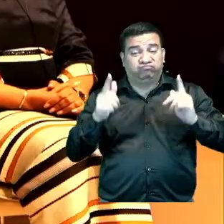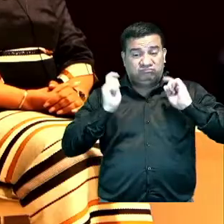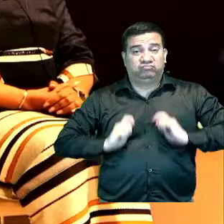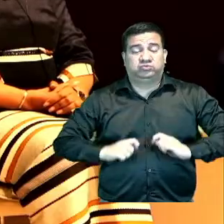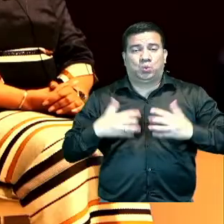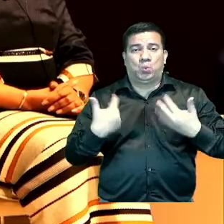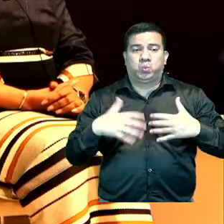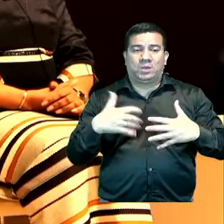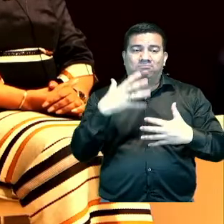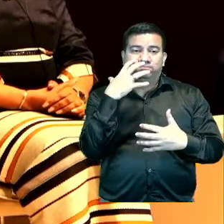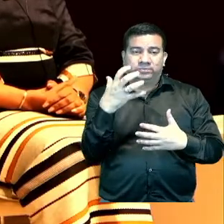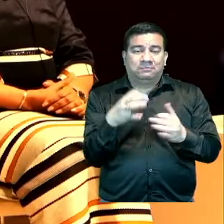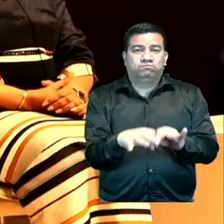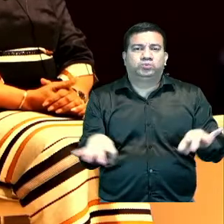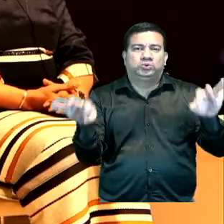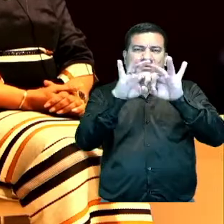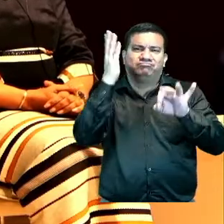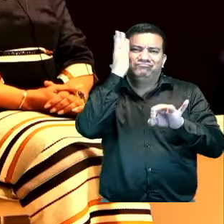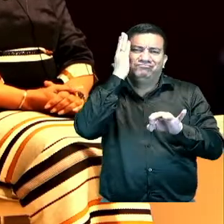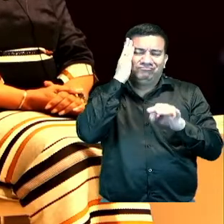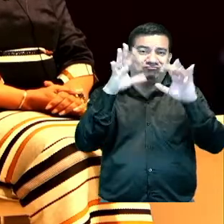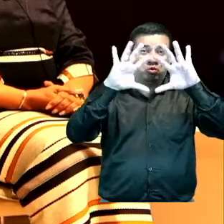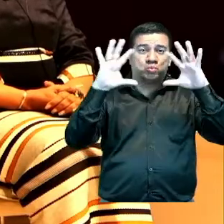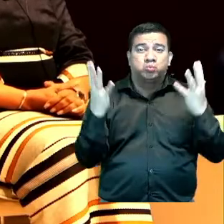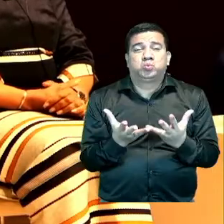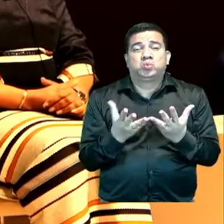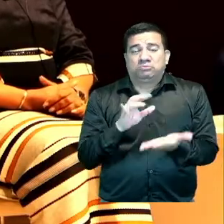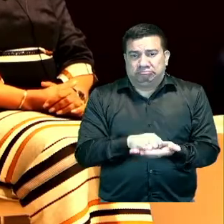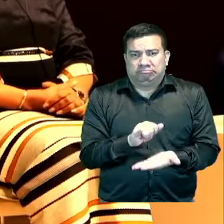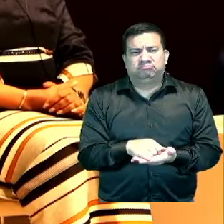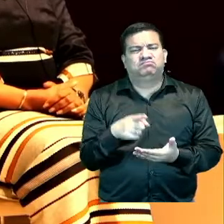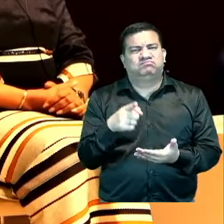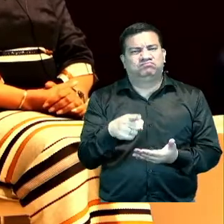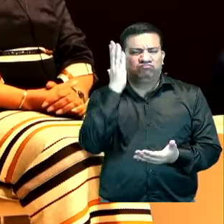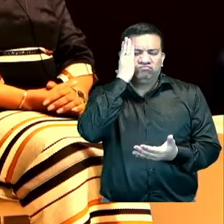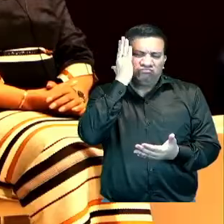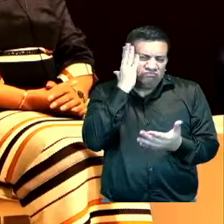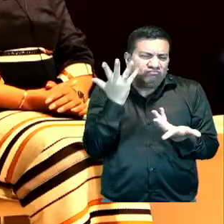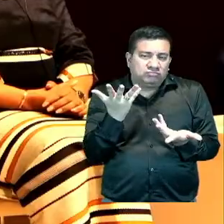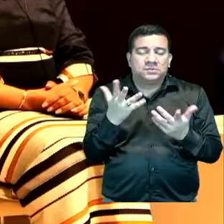with roles that are very important within your governments at a global level,